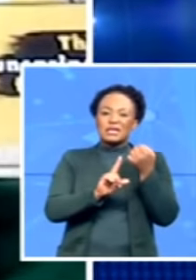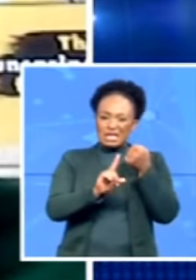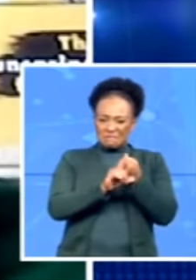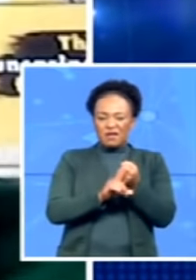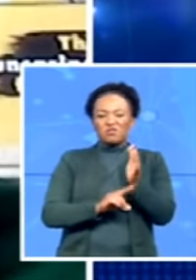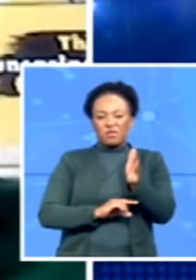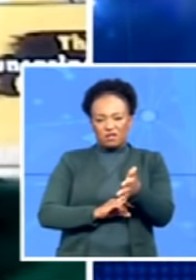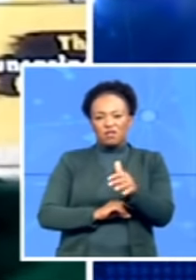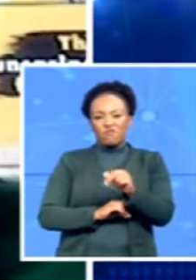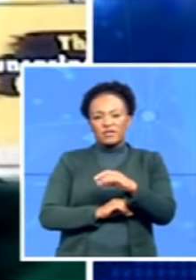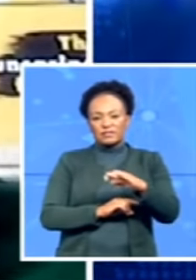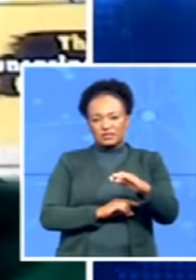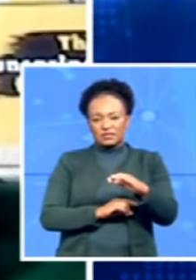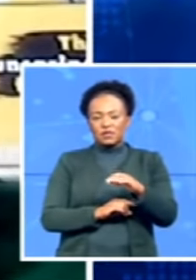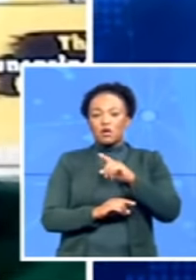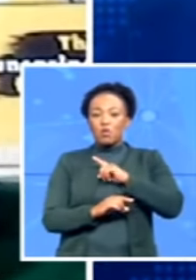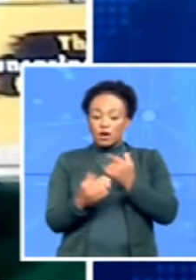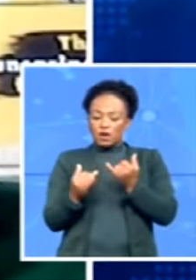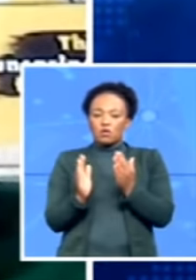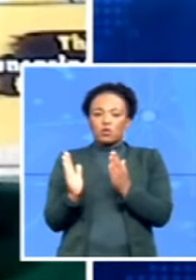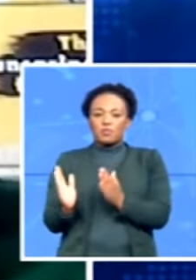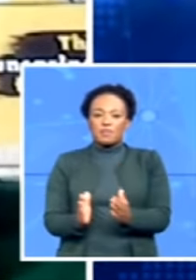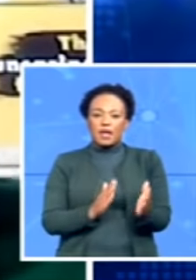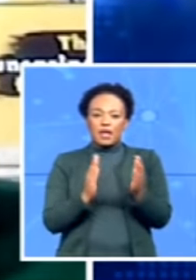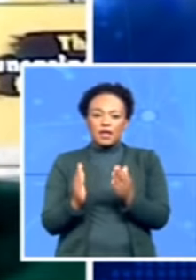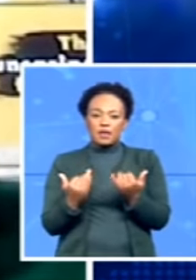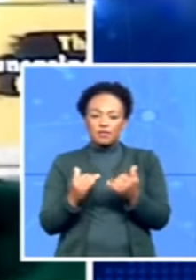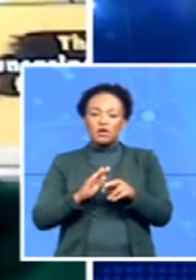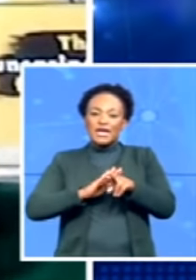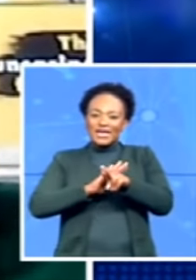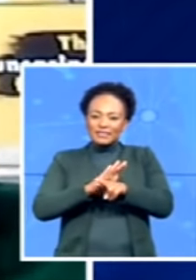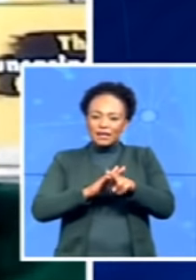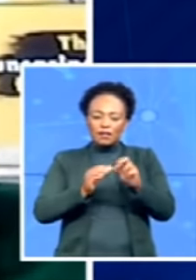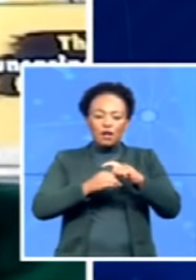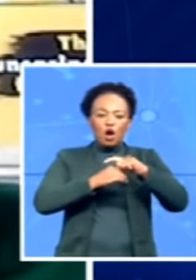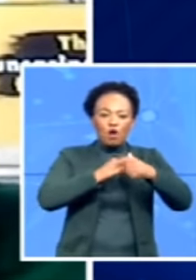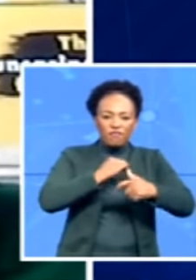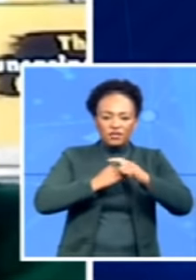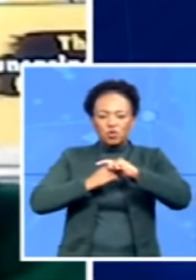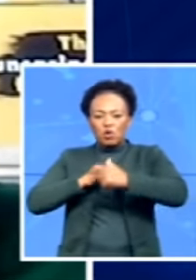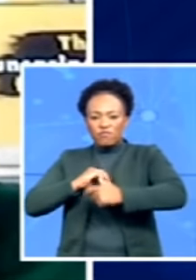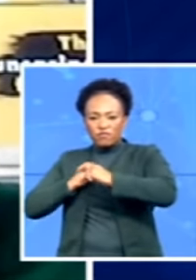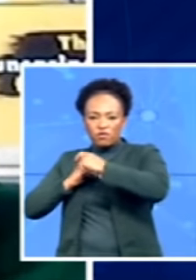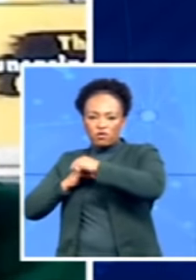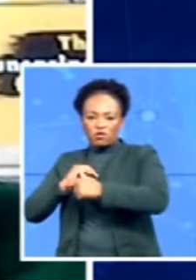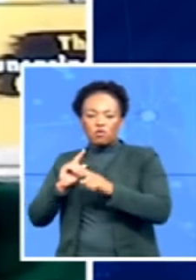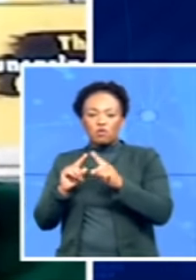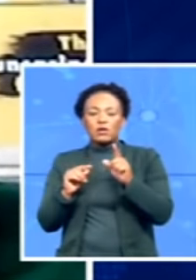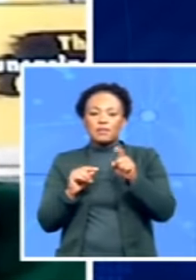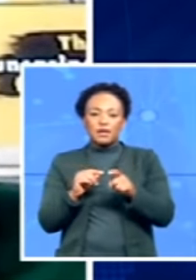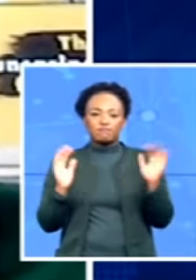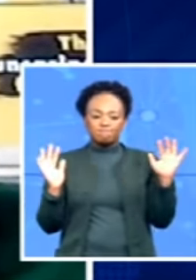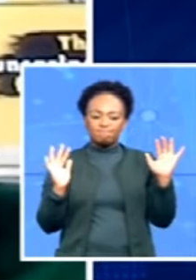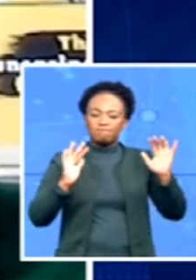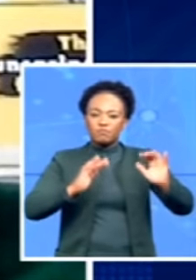for regional conferences, branches of the ANC must convene BGMs and PPGMs, and